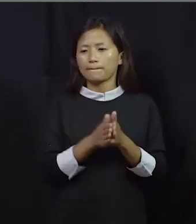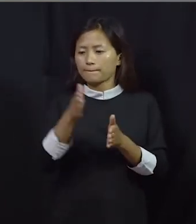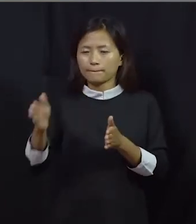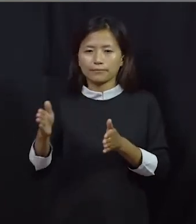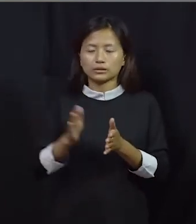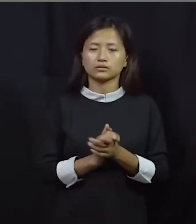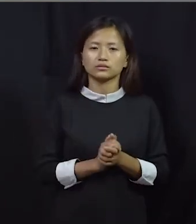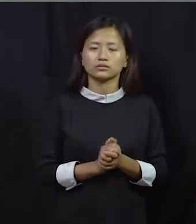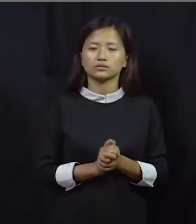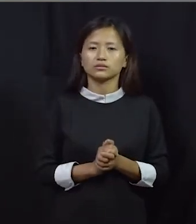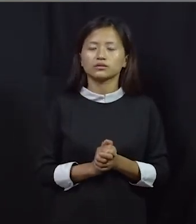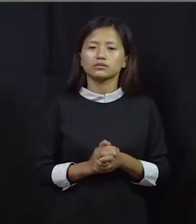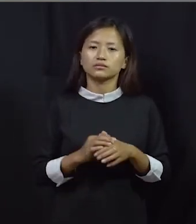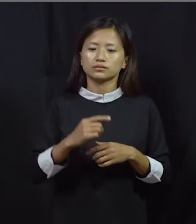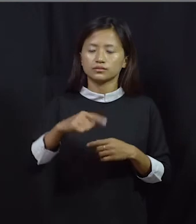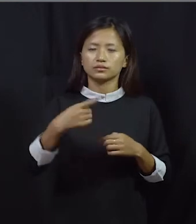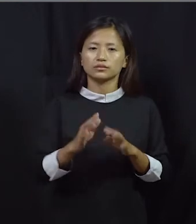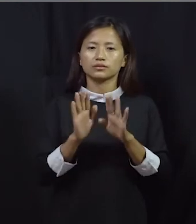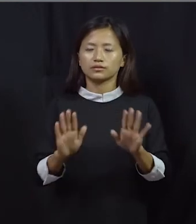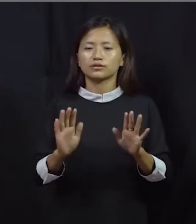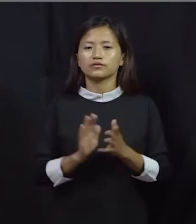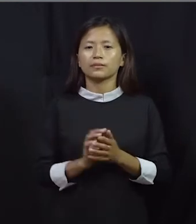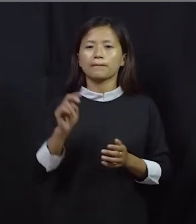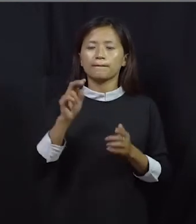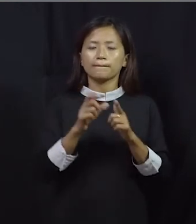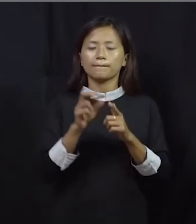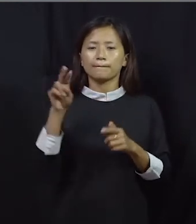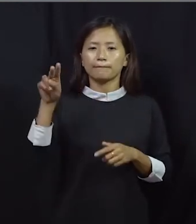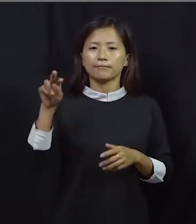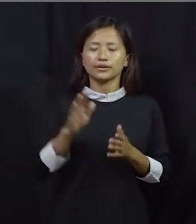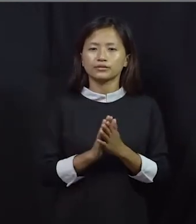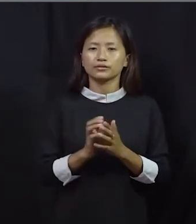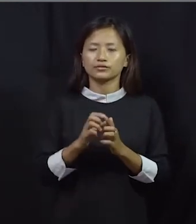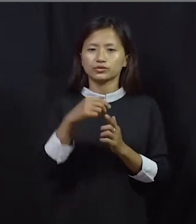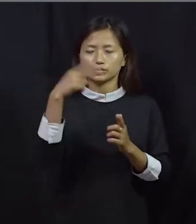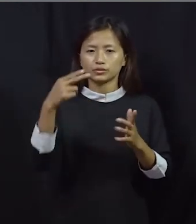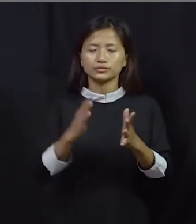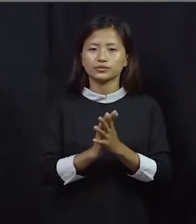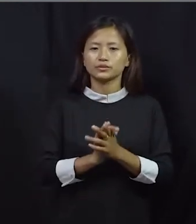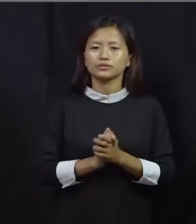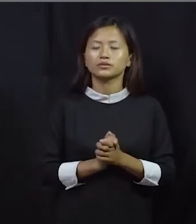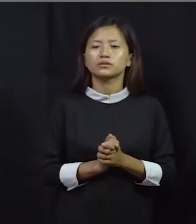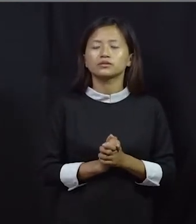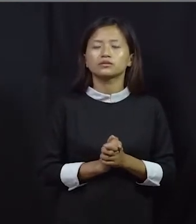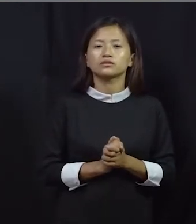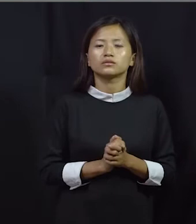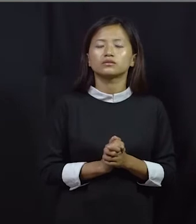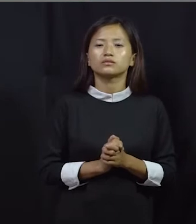And next we have meaning of drawings. Drawings